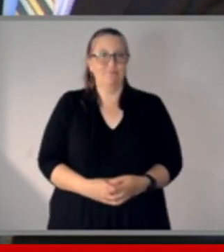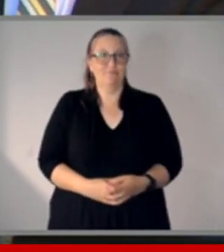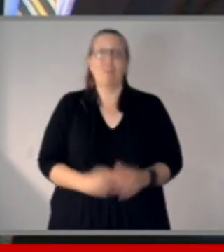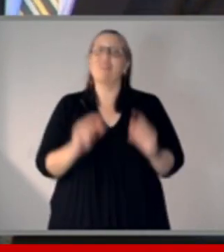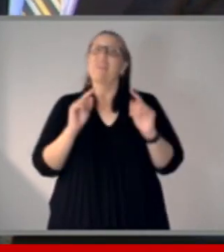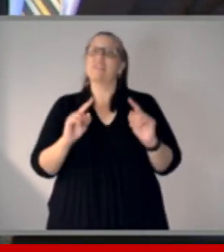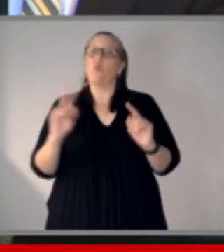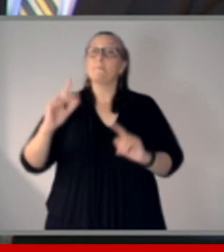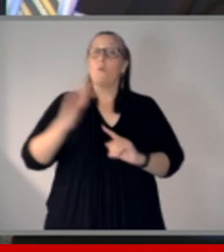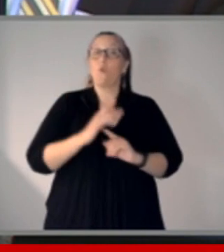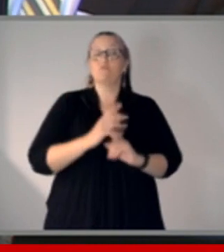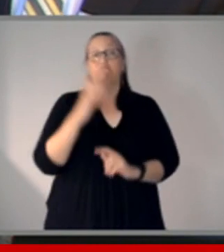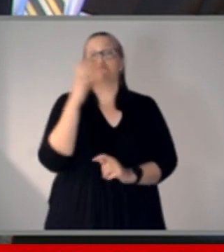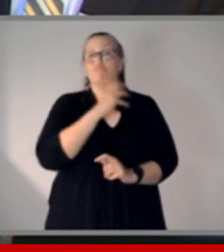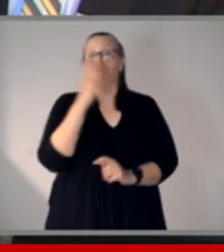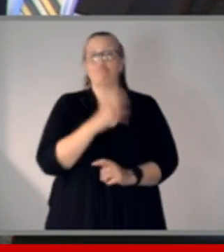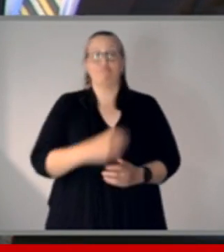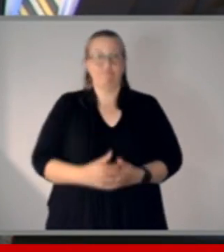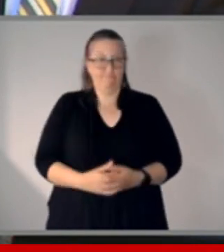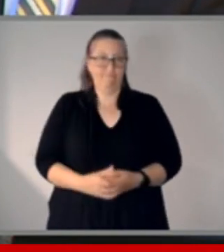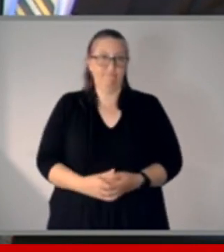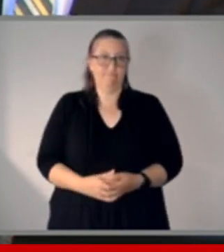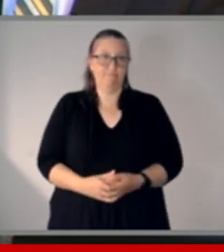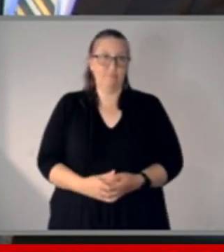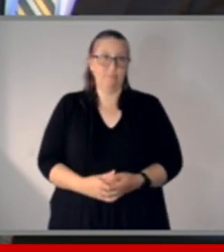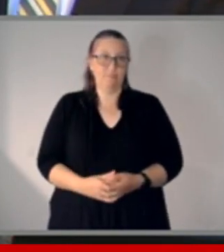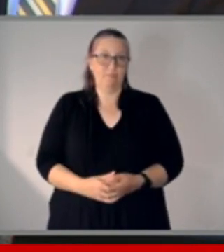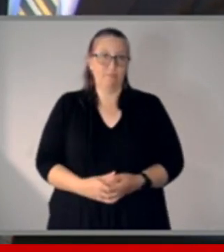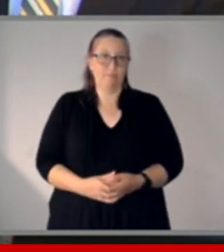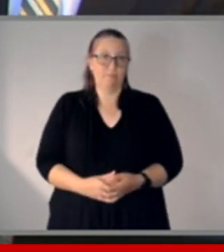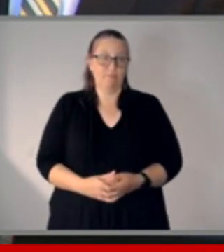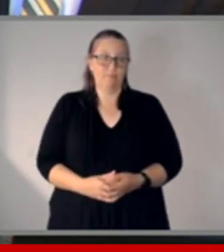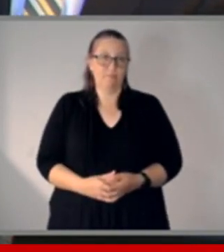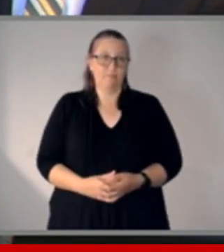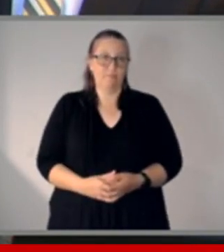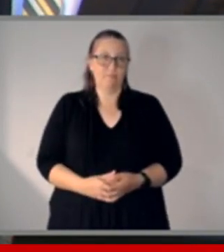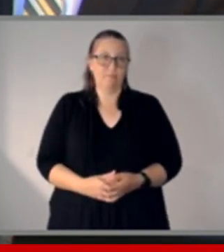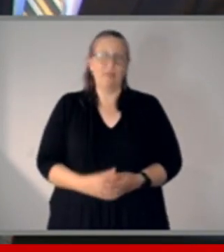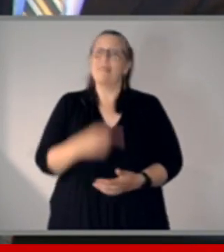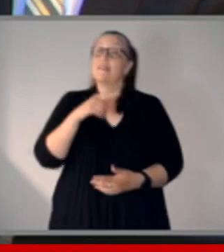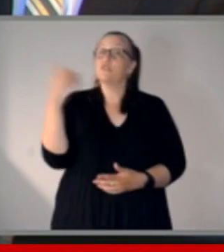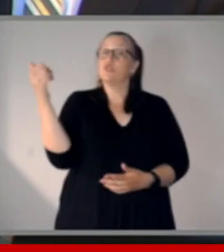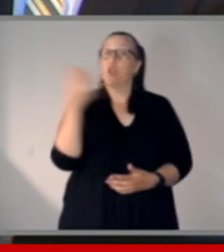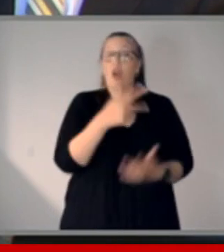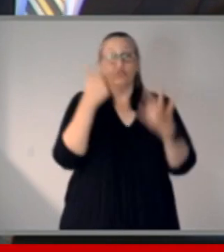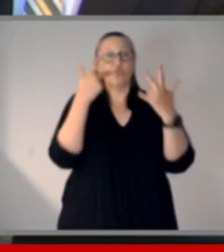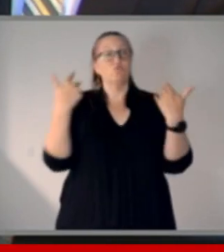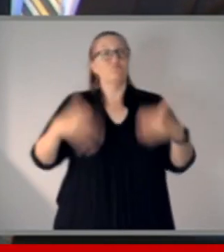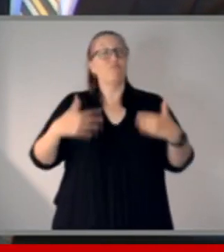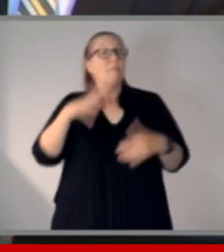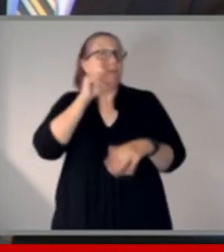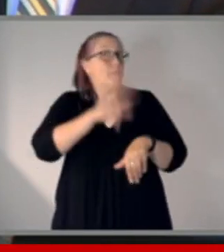and absolutely goes to why we are asking people to get vaccinated. Vaccination